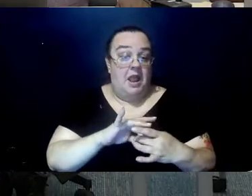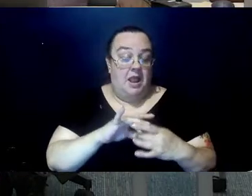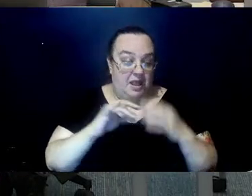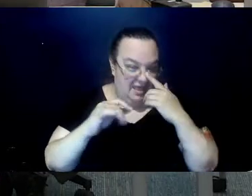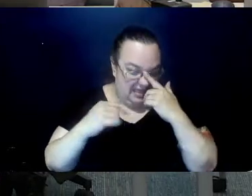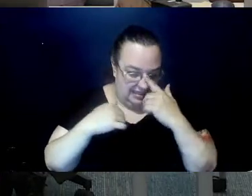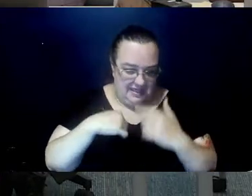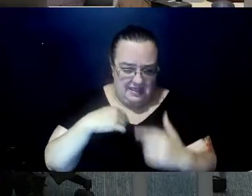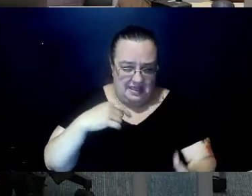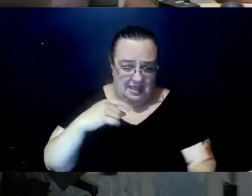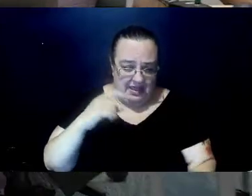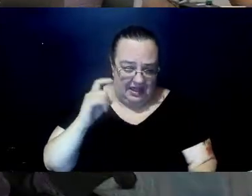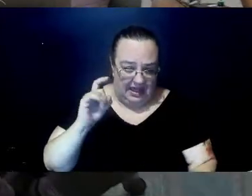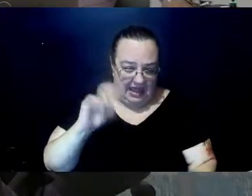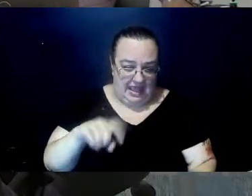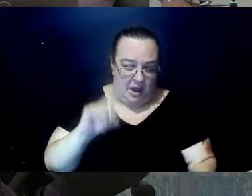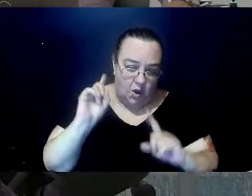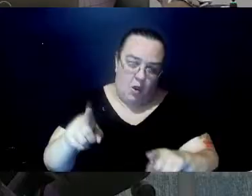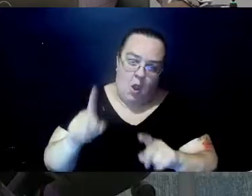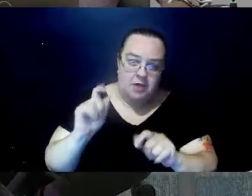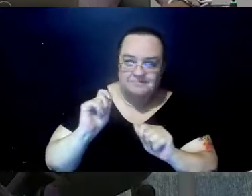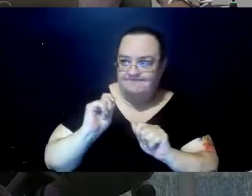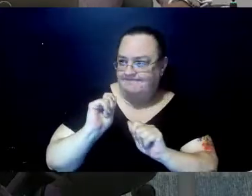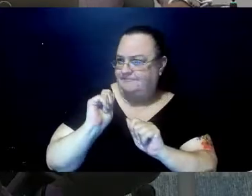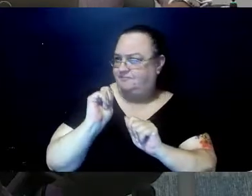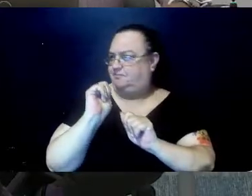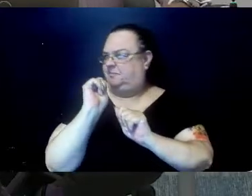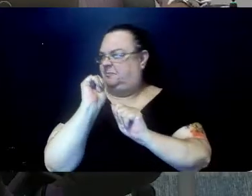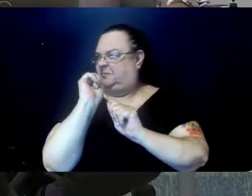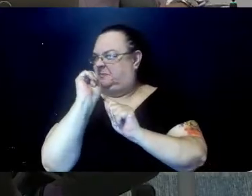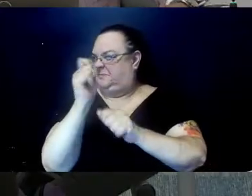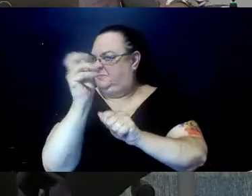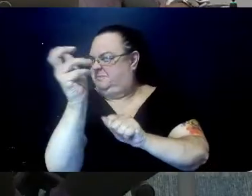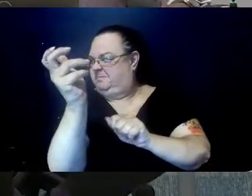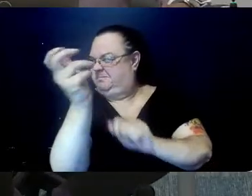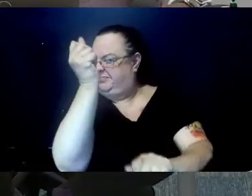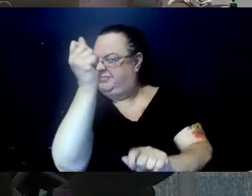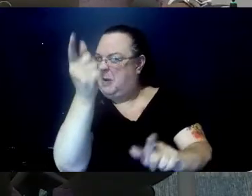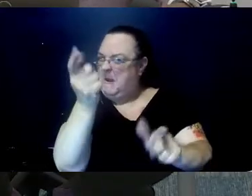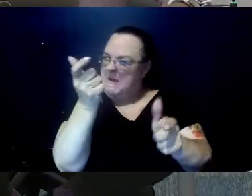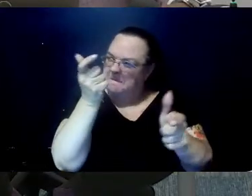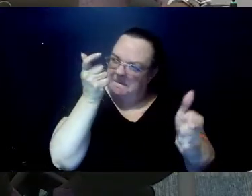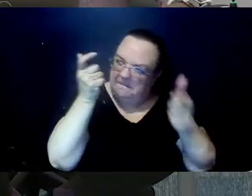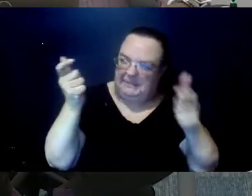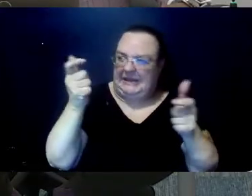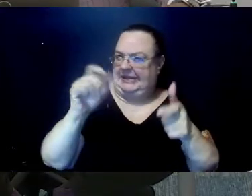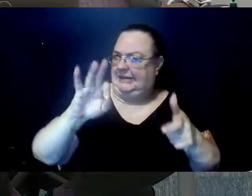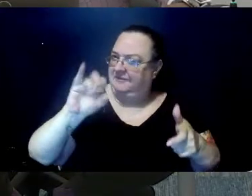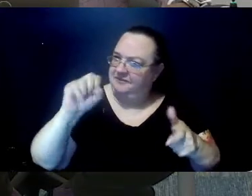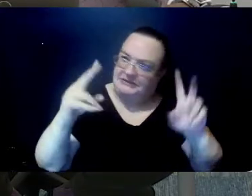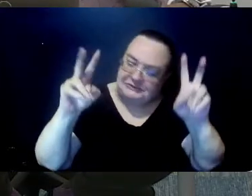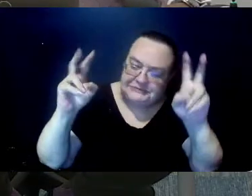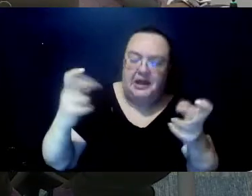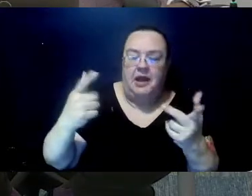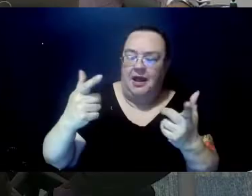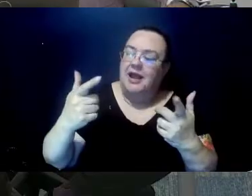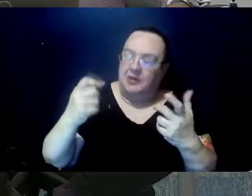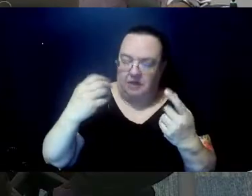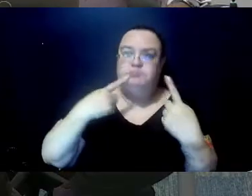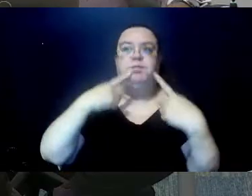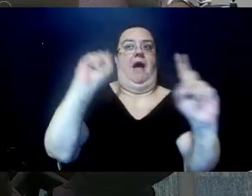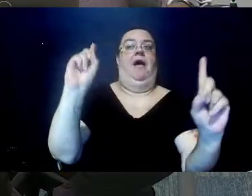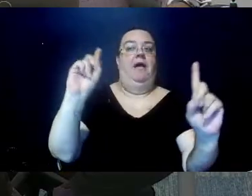and catch a big fish, and I feel like I did. So, Chief, thank you for being here with us and continuing to lead